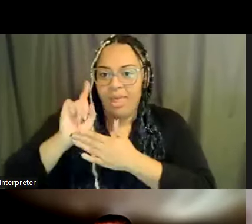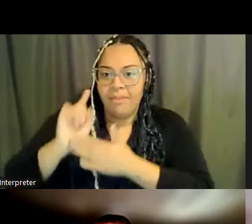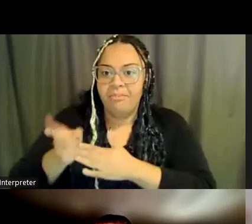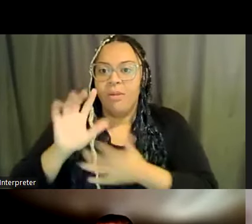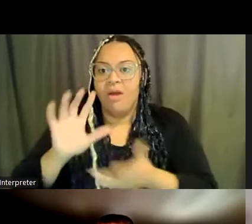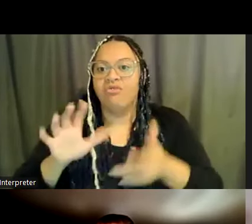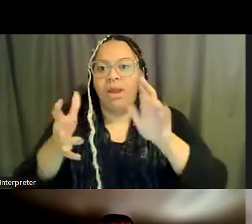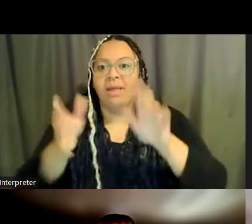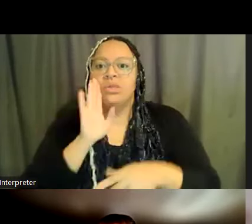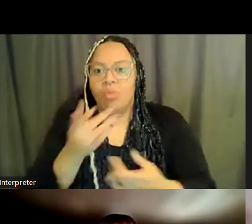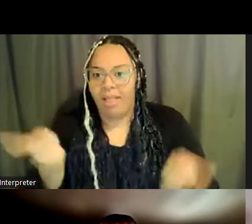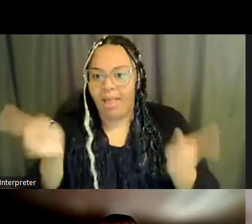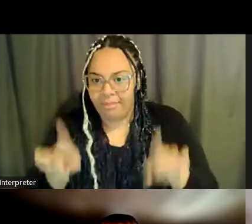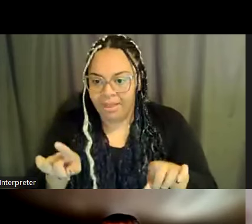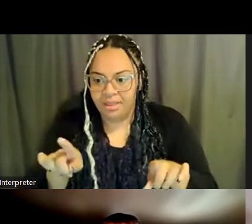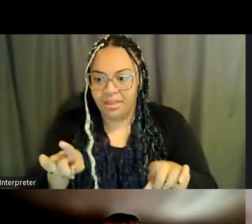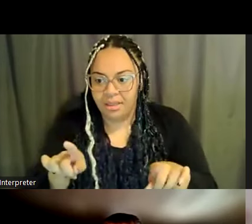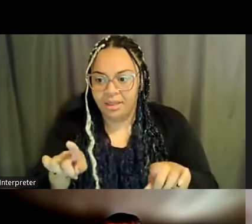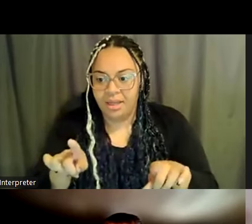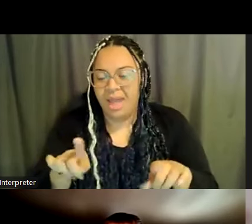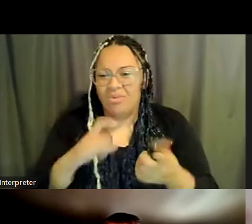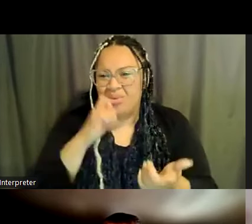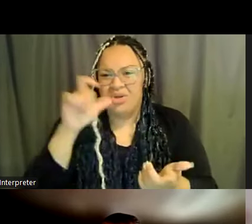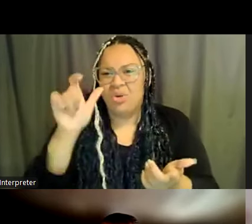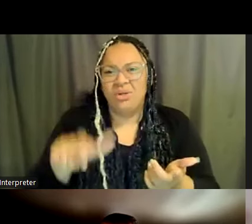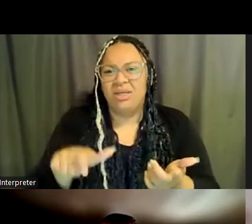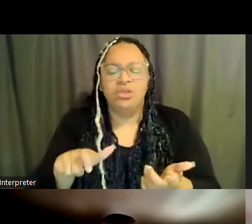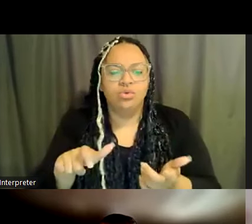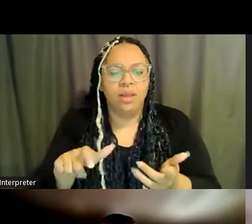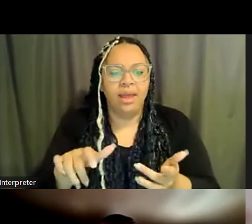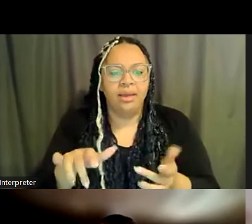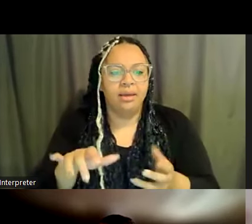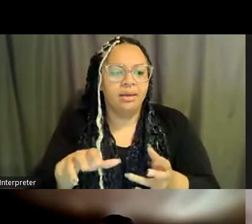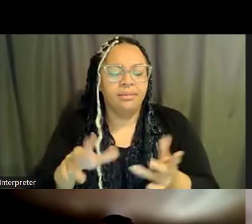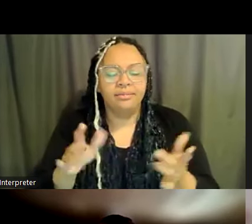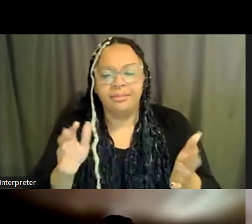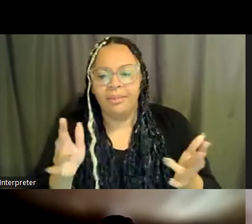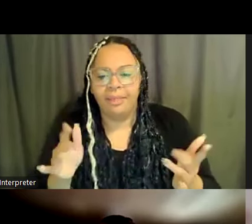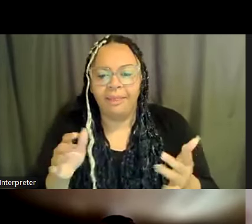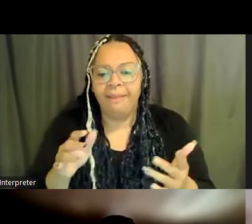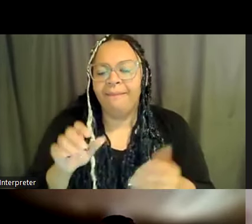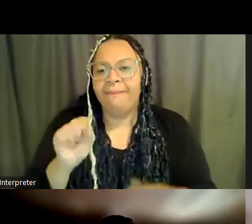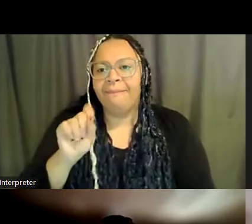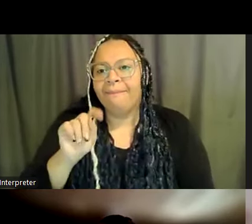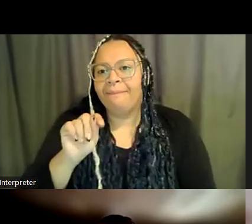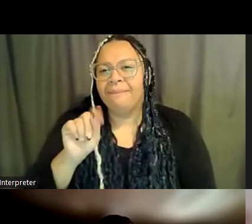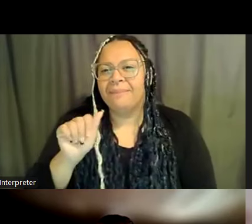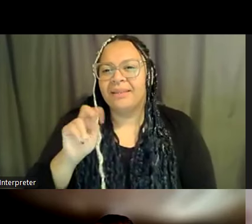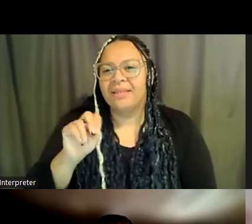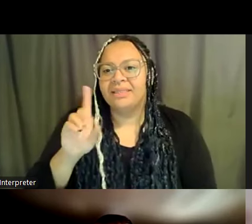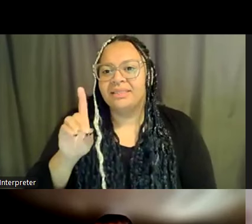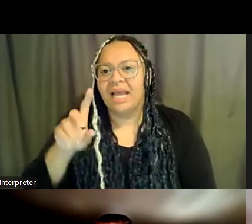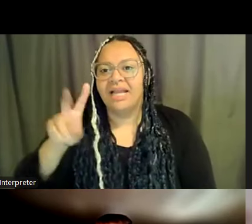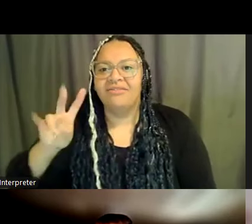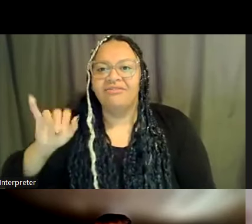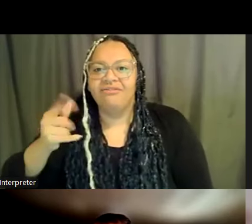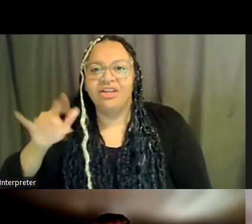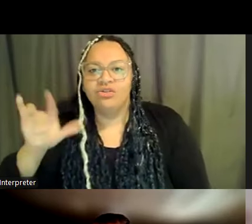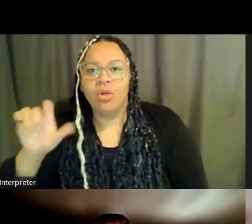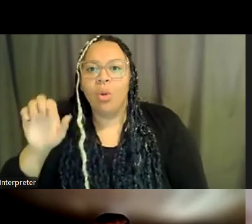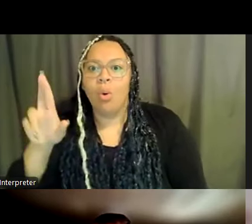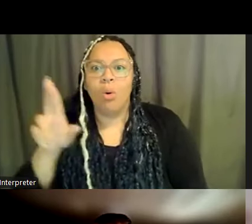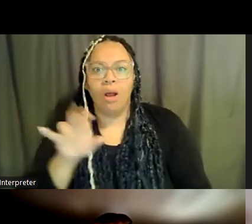happen, and that we don't need to stand vigil or um, be present all the time. There's